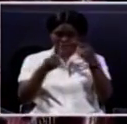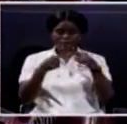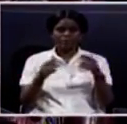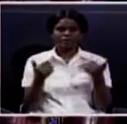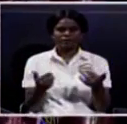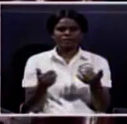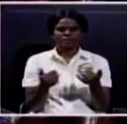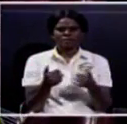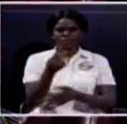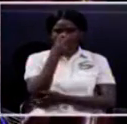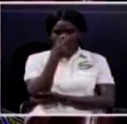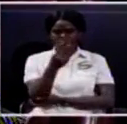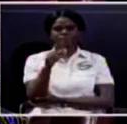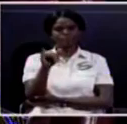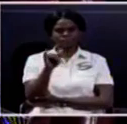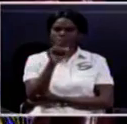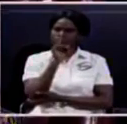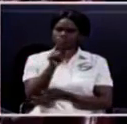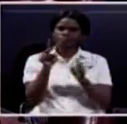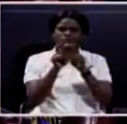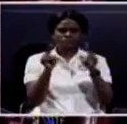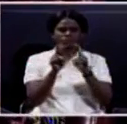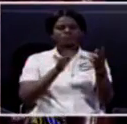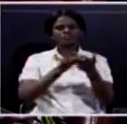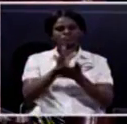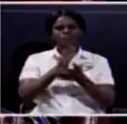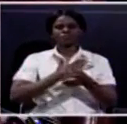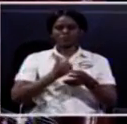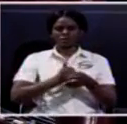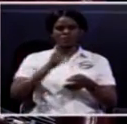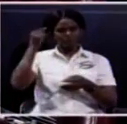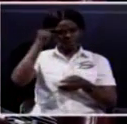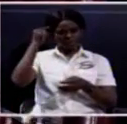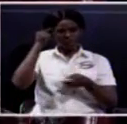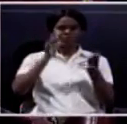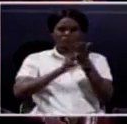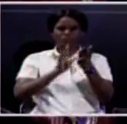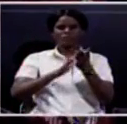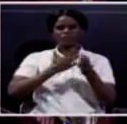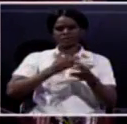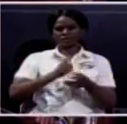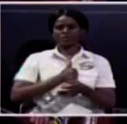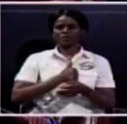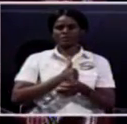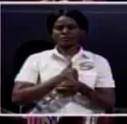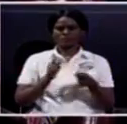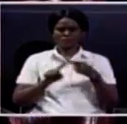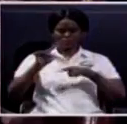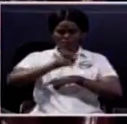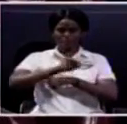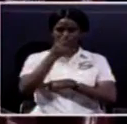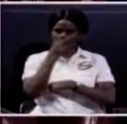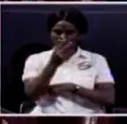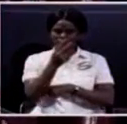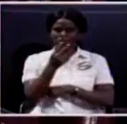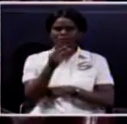you are very right. I'm a product of a government institution. And in those days, when you see